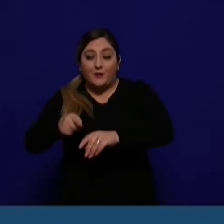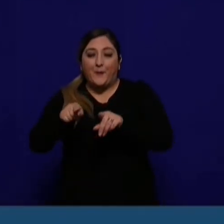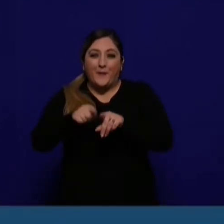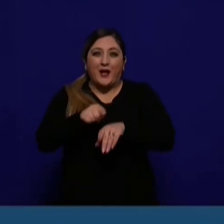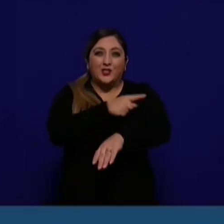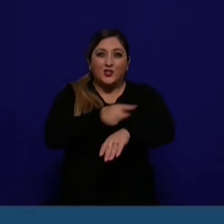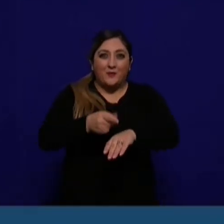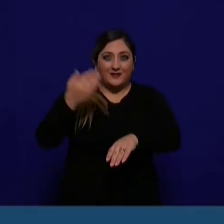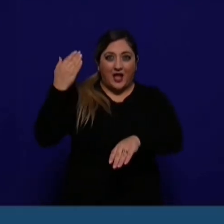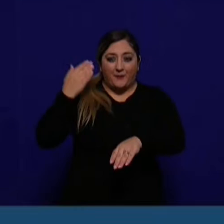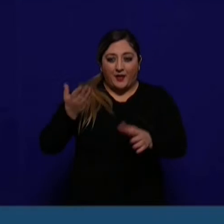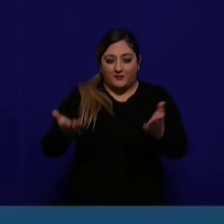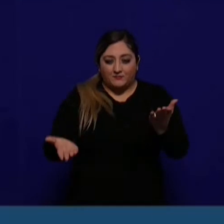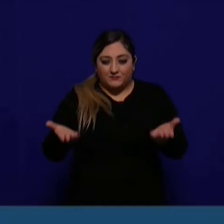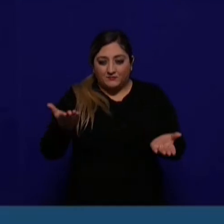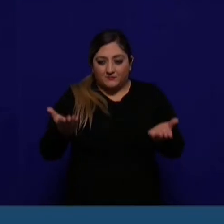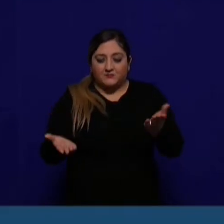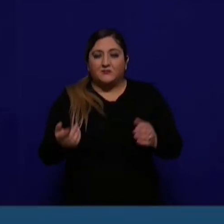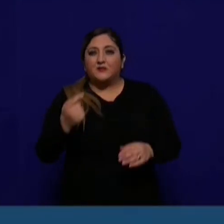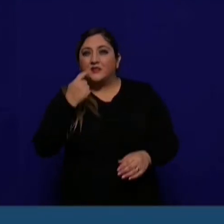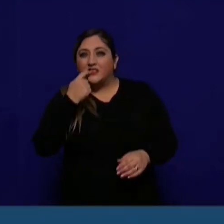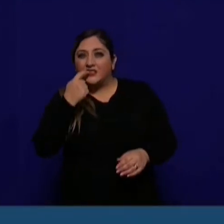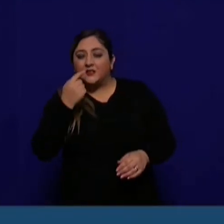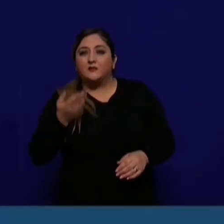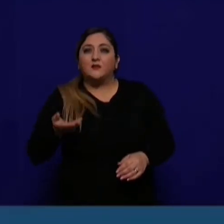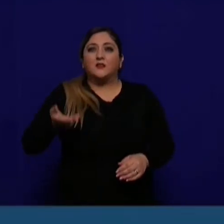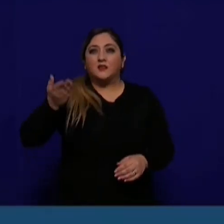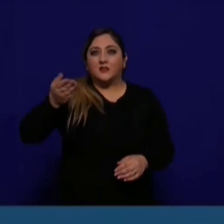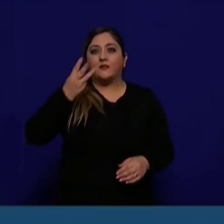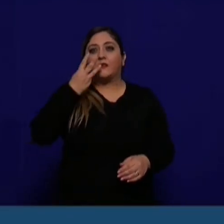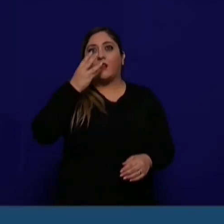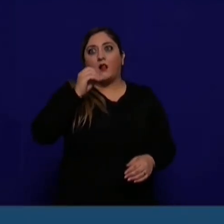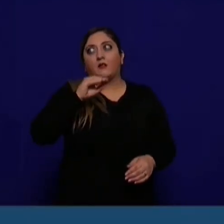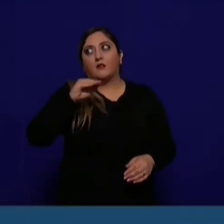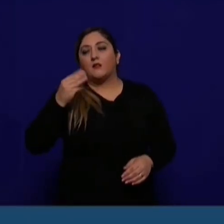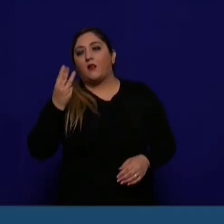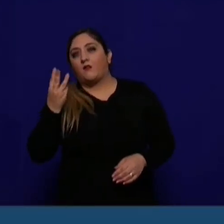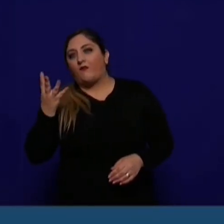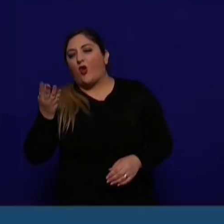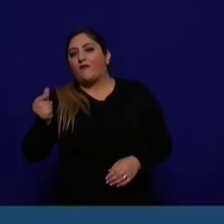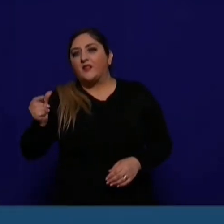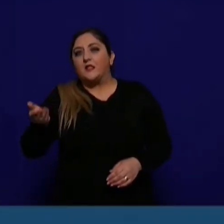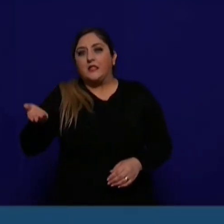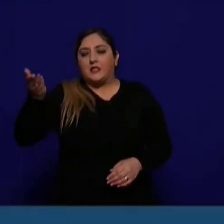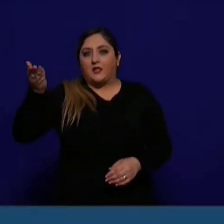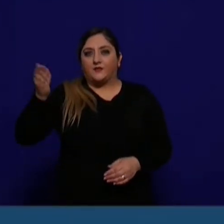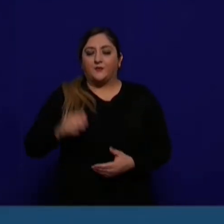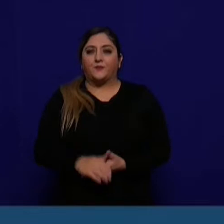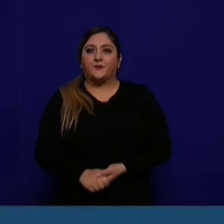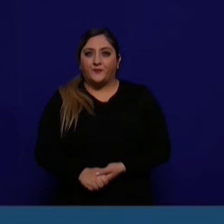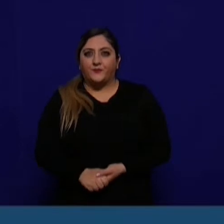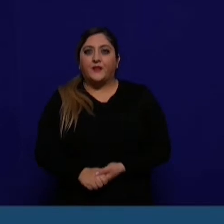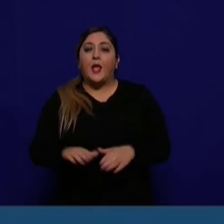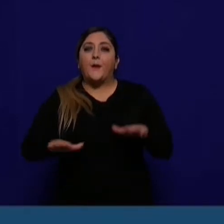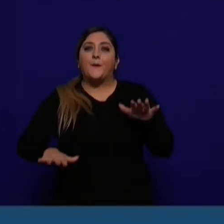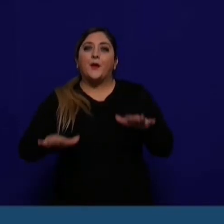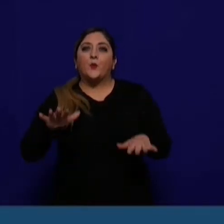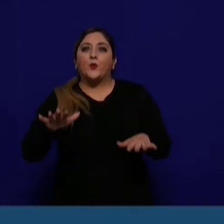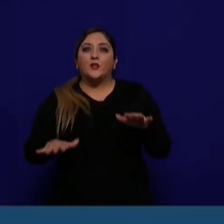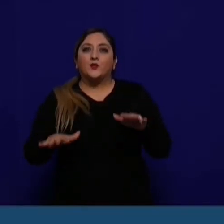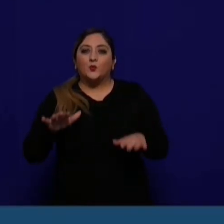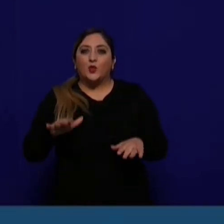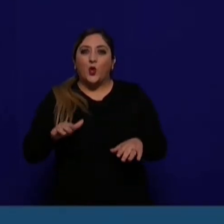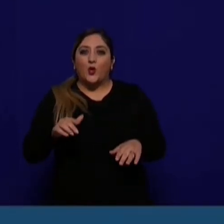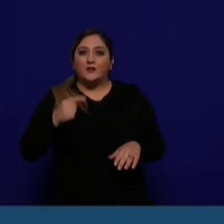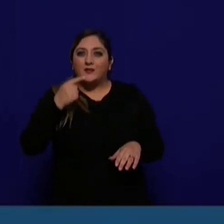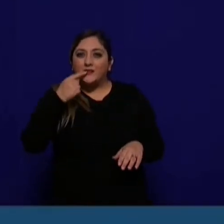hemm żieda l-iktar fl-età ta' bejn 30 u 34 sena. L-average età li kellna